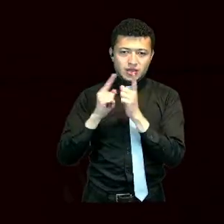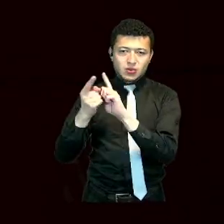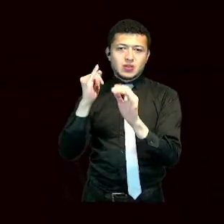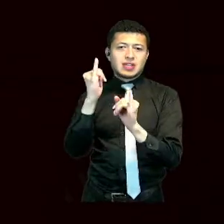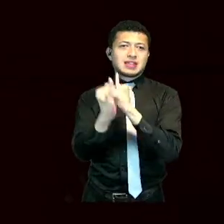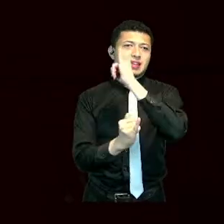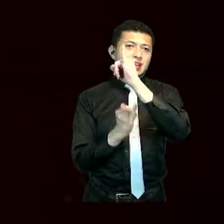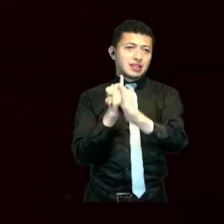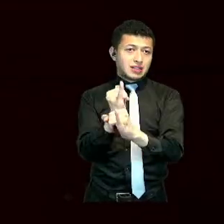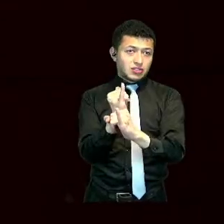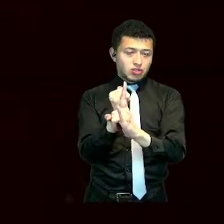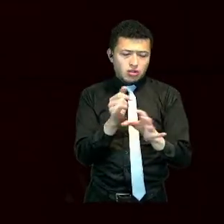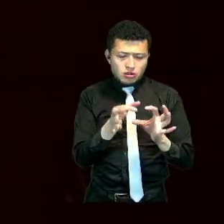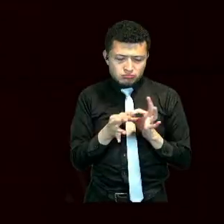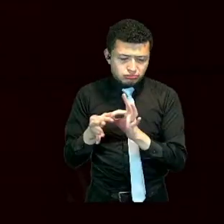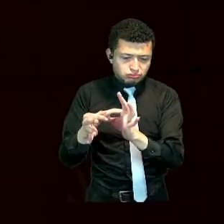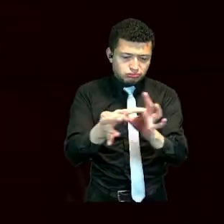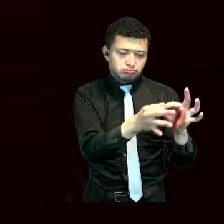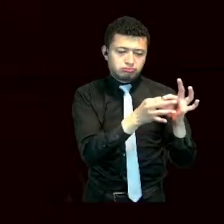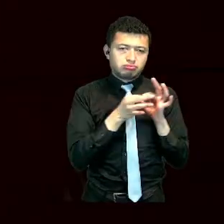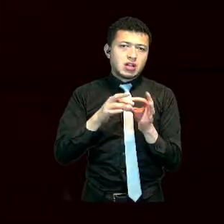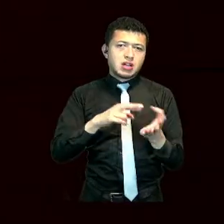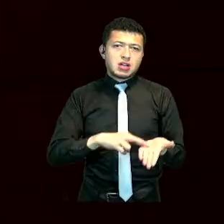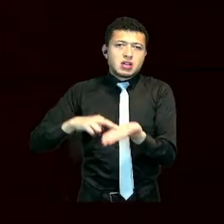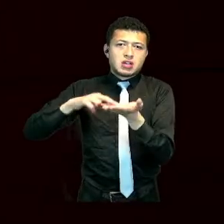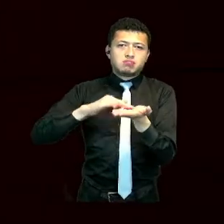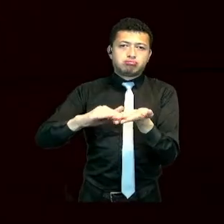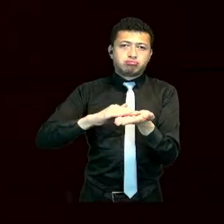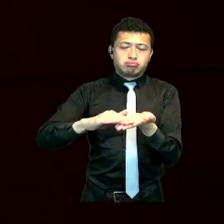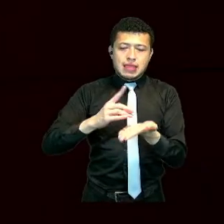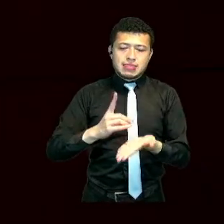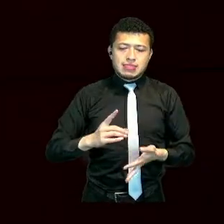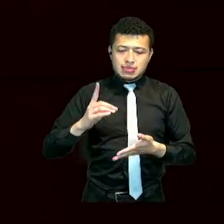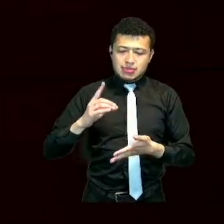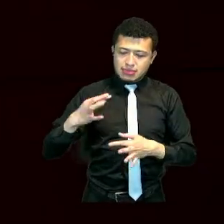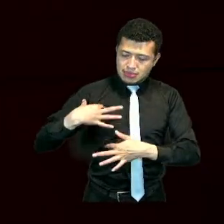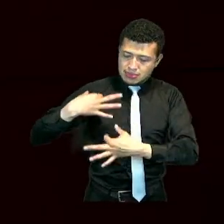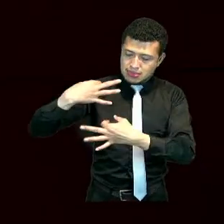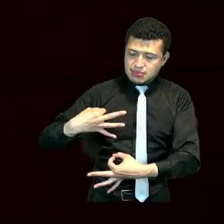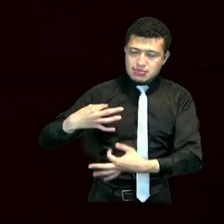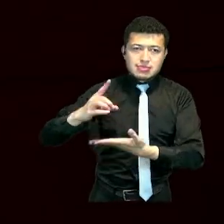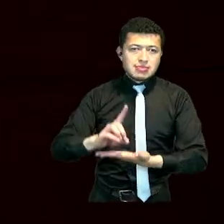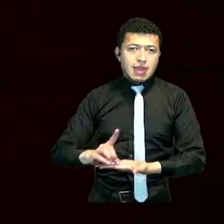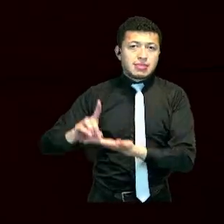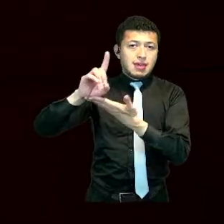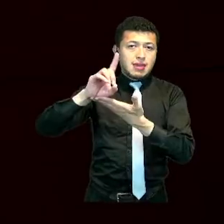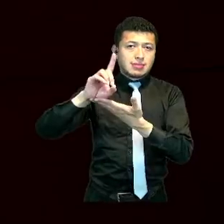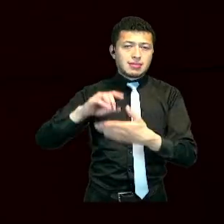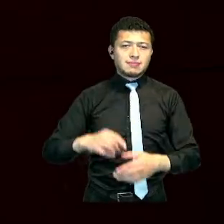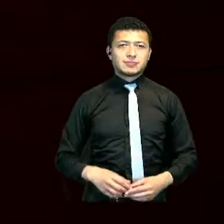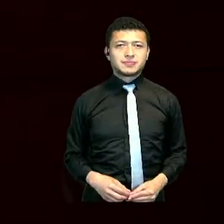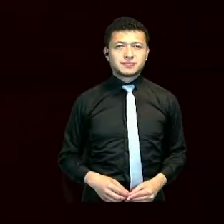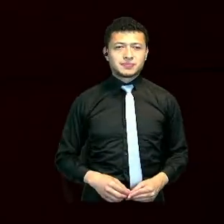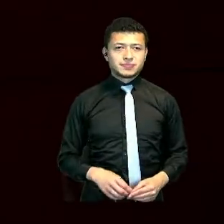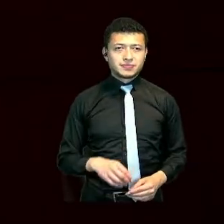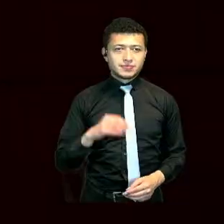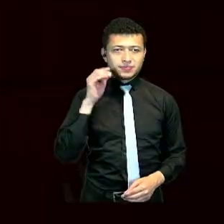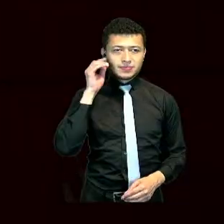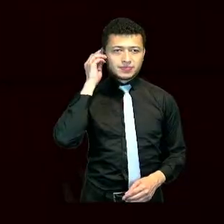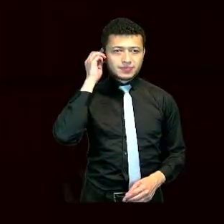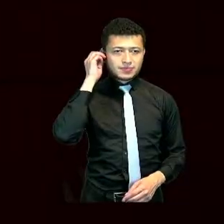the framework of our gathering together for the restoration of our dignity.